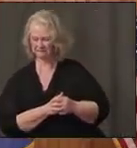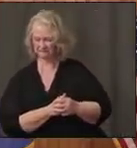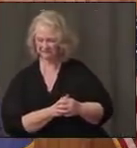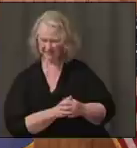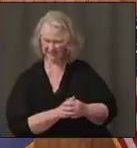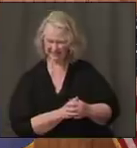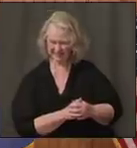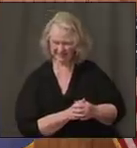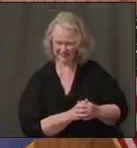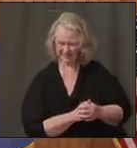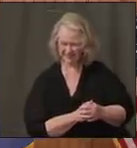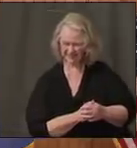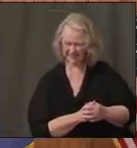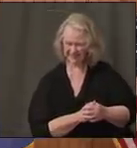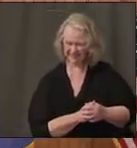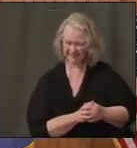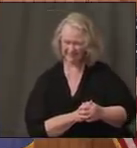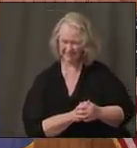Scott Gottlieb?